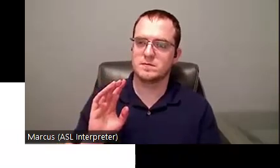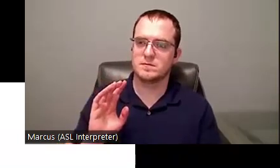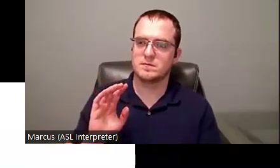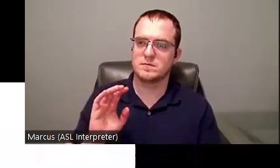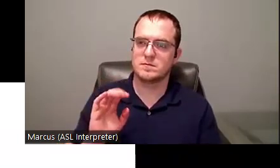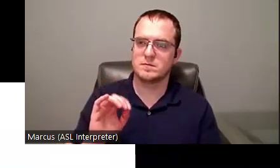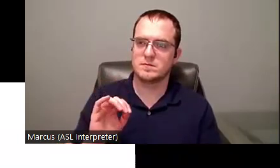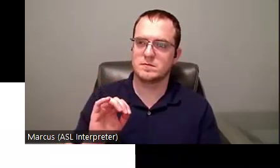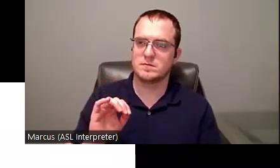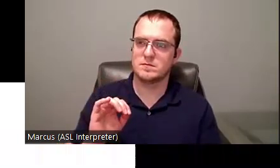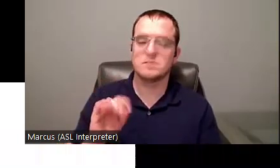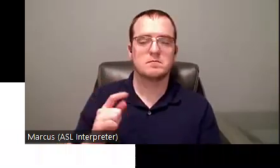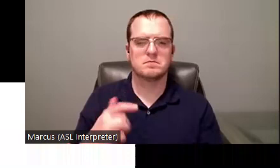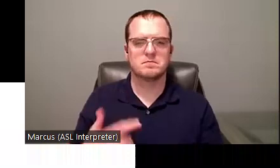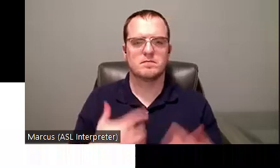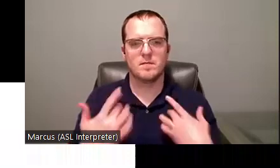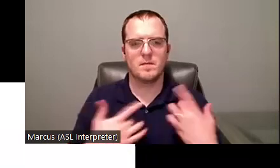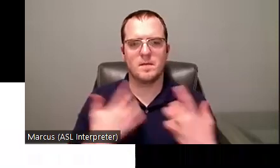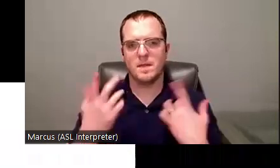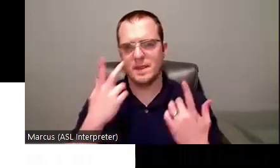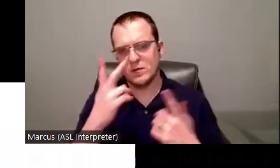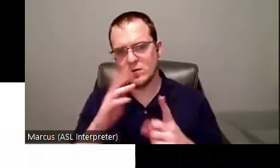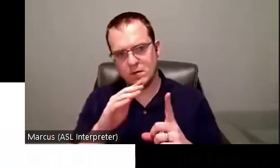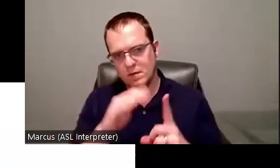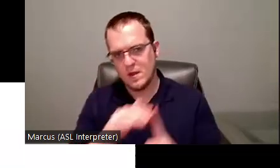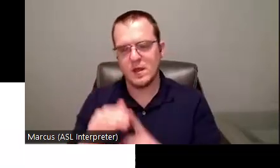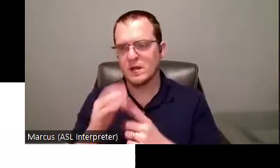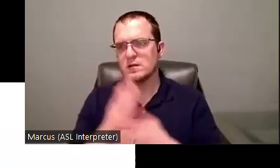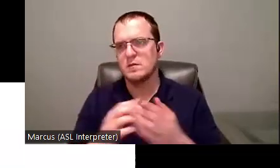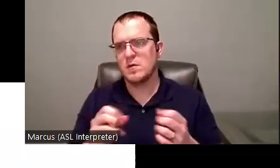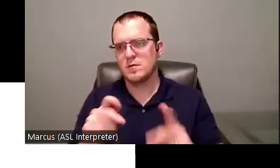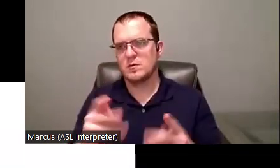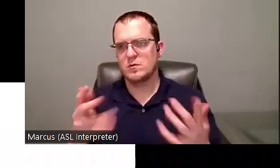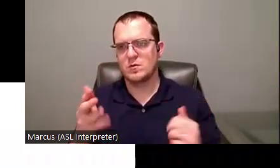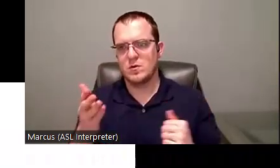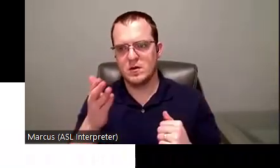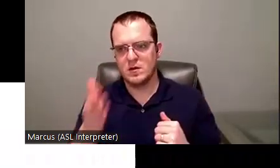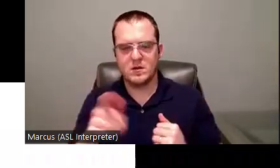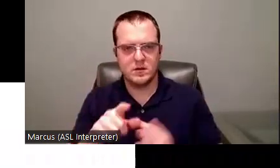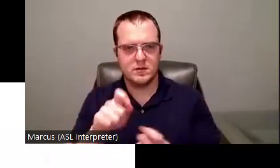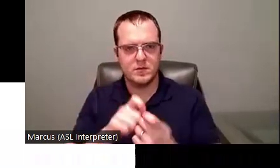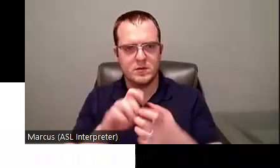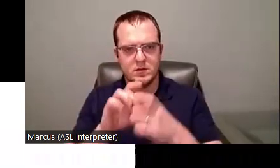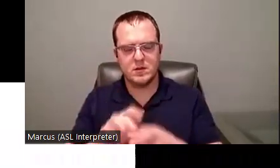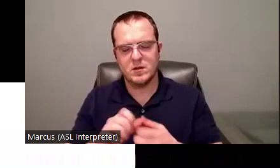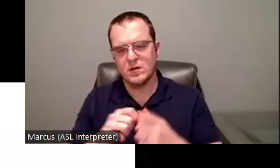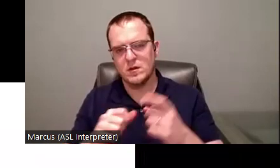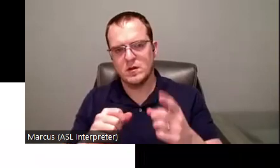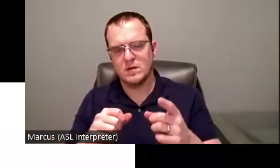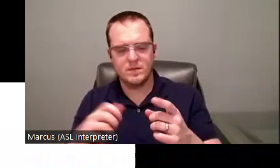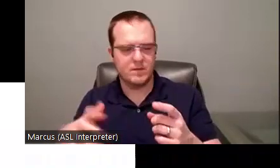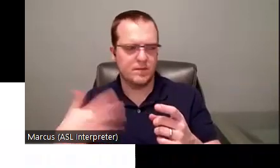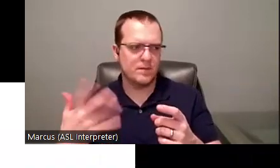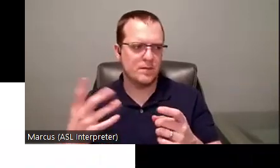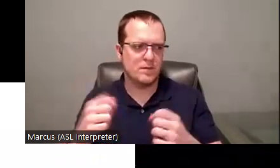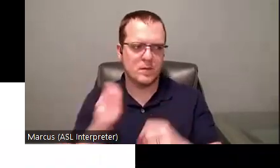I'm just excited to see us, you know, remind folks of some of the opportunities that are out there, in particular those that, you know, can be hard